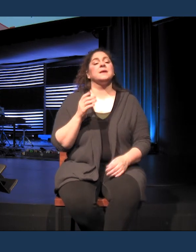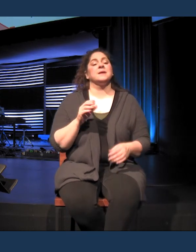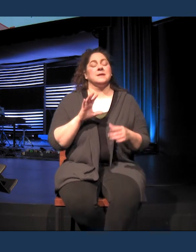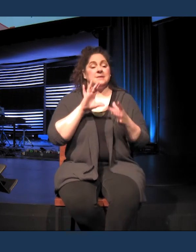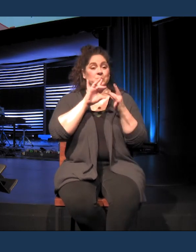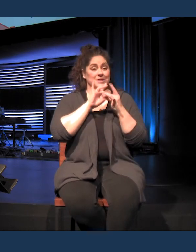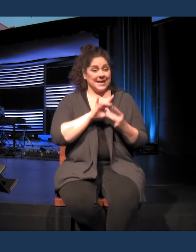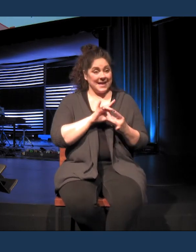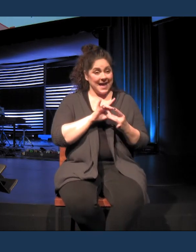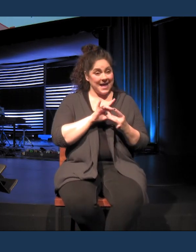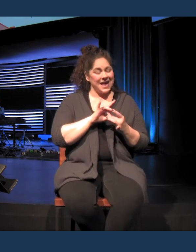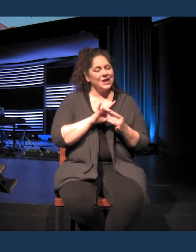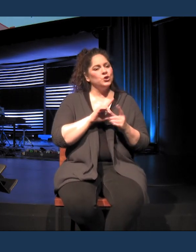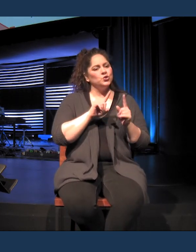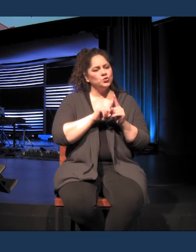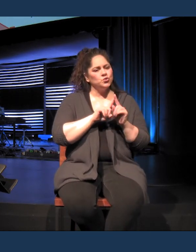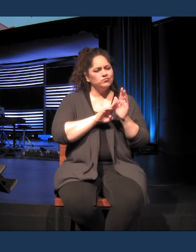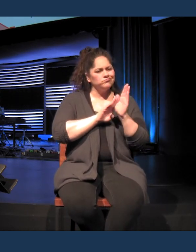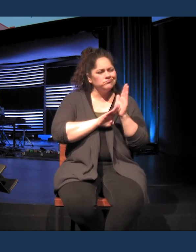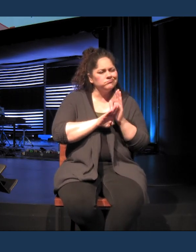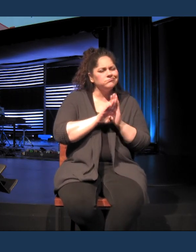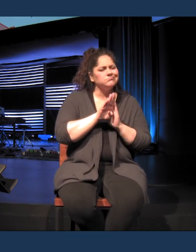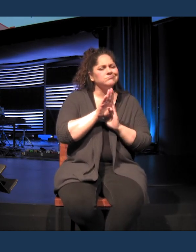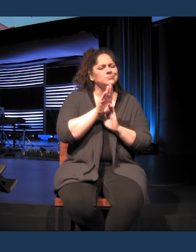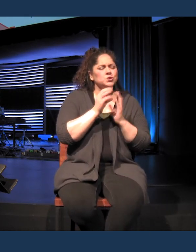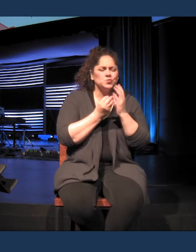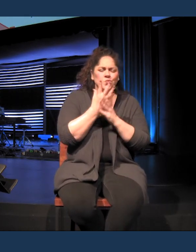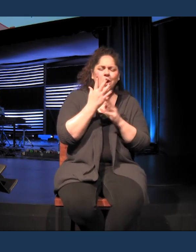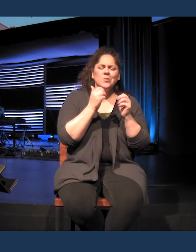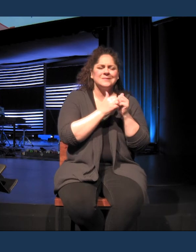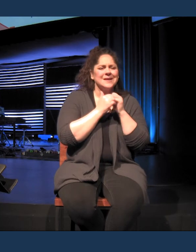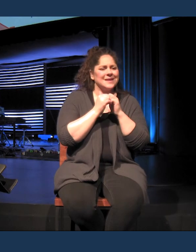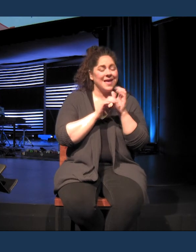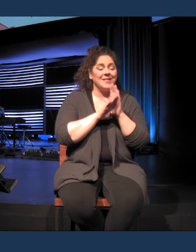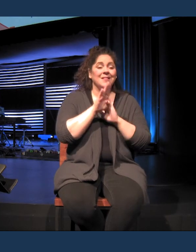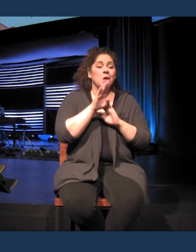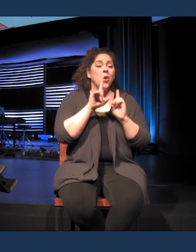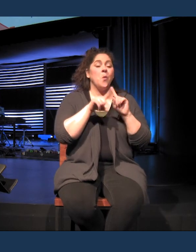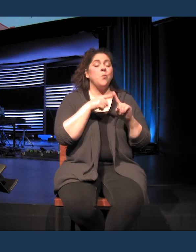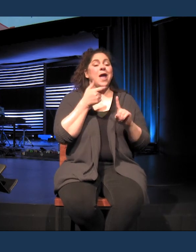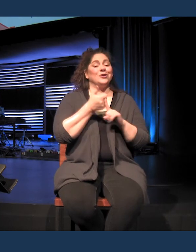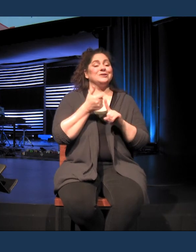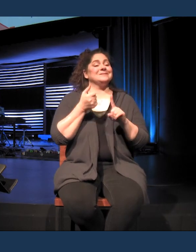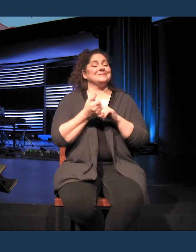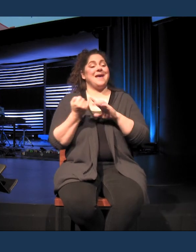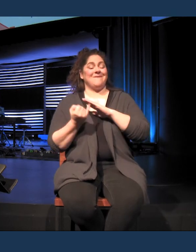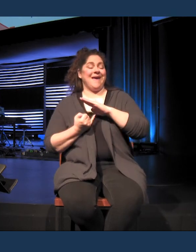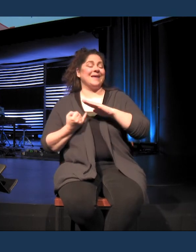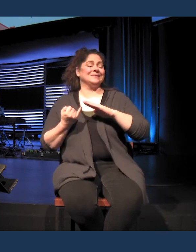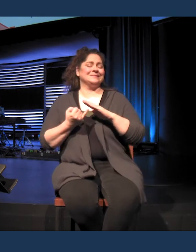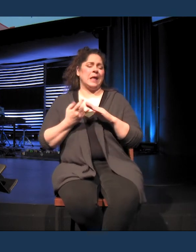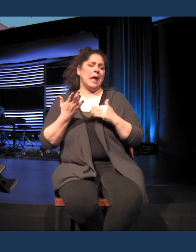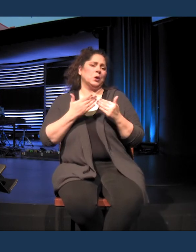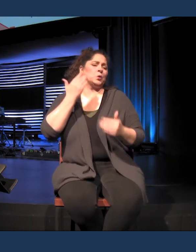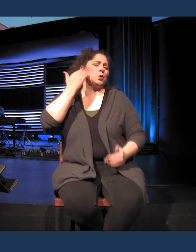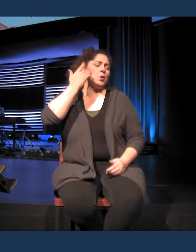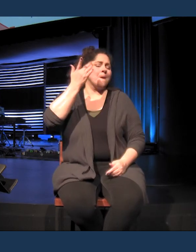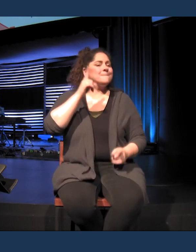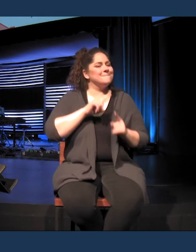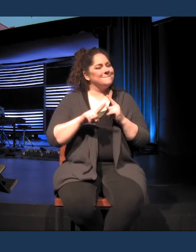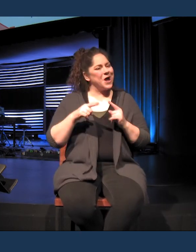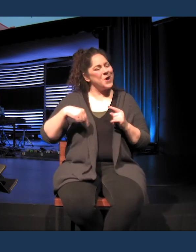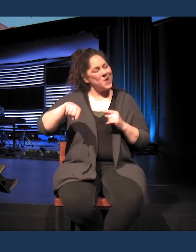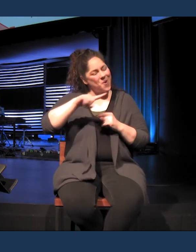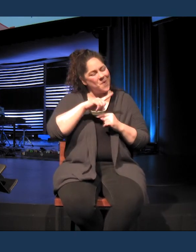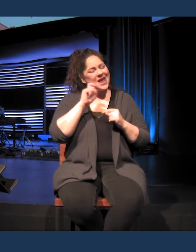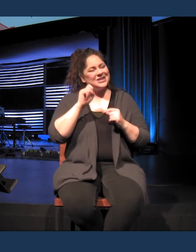Jesus is growing together. It's easy to know Jesus in isolation, but we've been designed for relationship, to be connected.